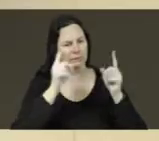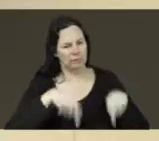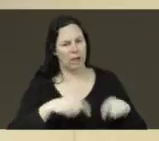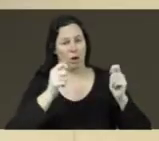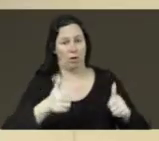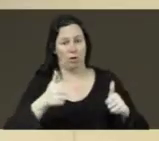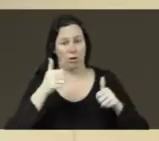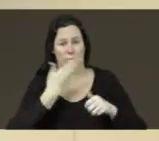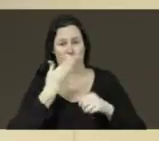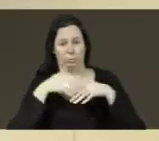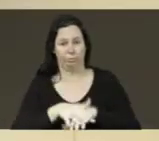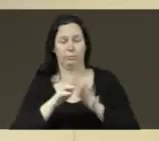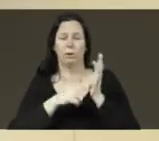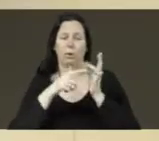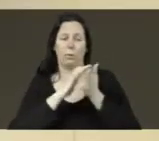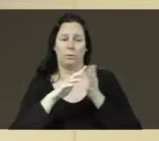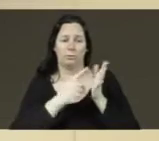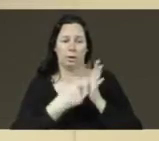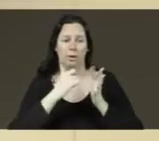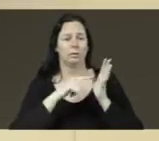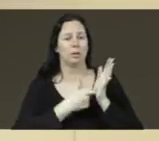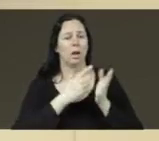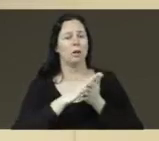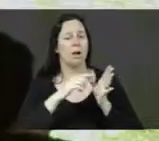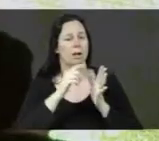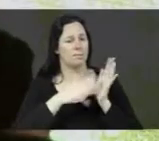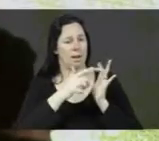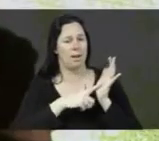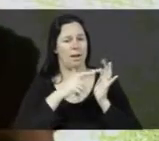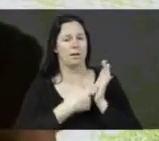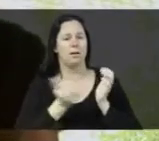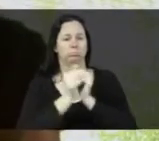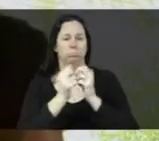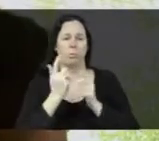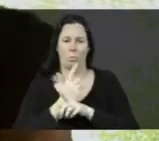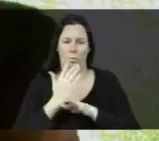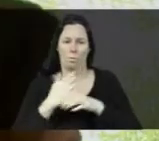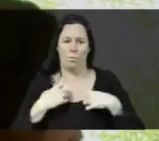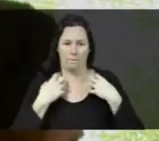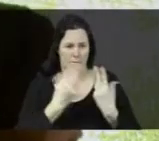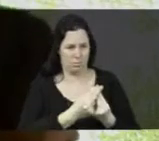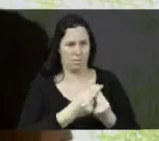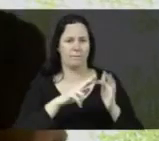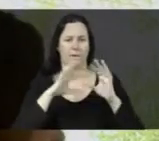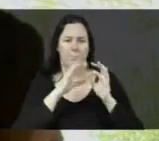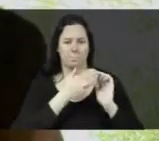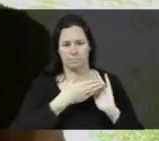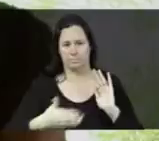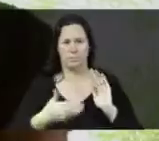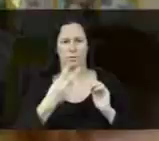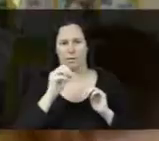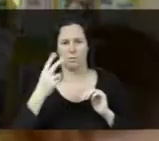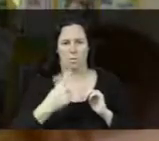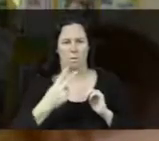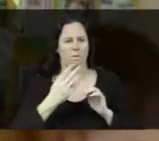at Noah's Ark. Sarah Miller was appointed Audrey's EI worker and has been working with Audrey since February 2012,